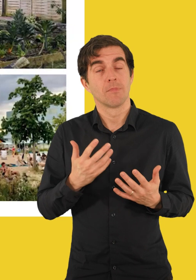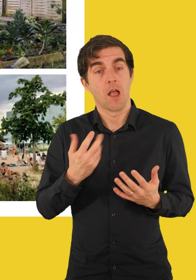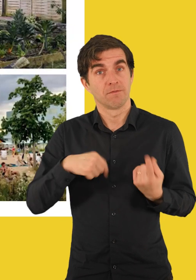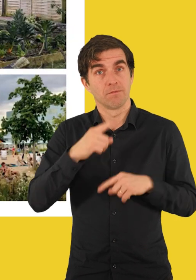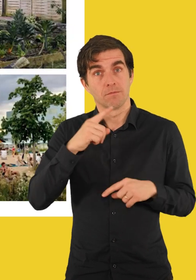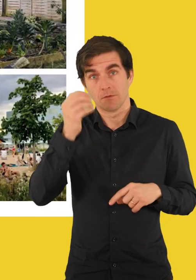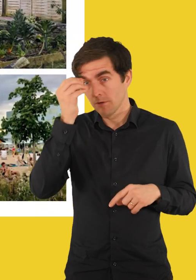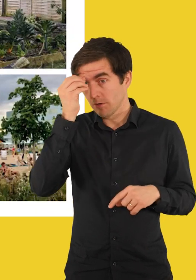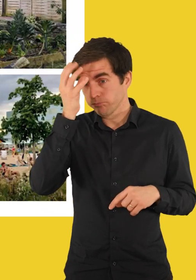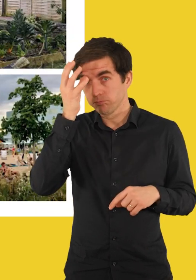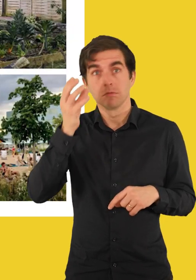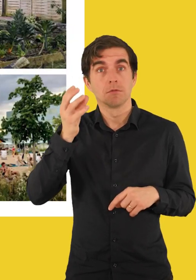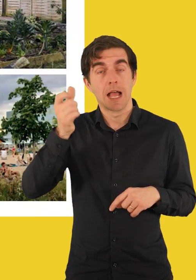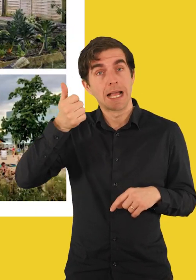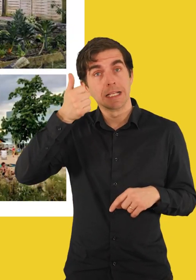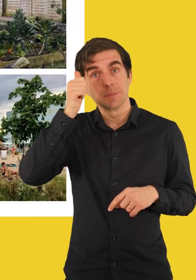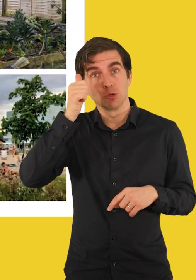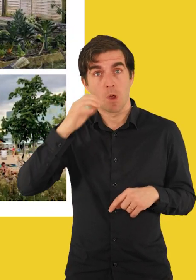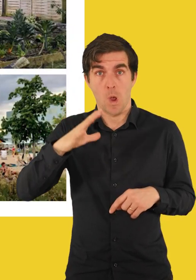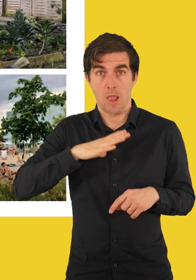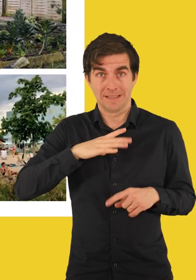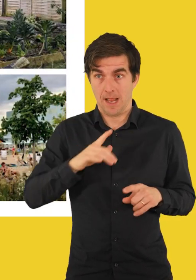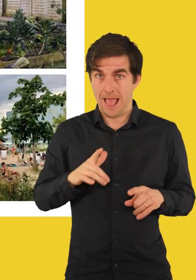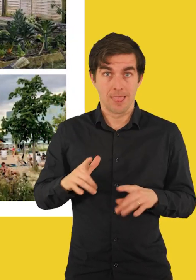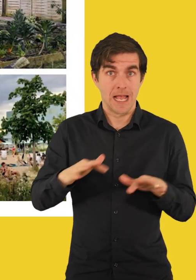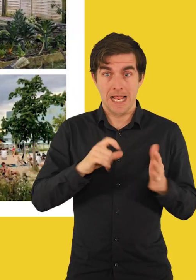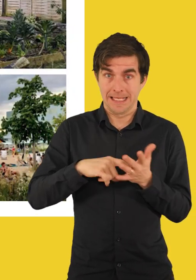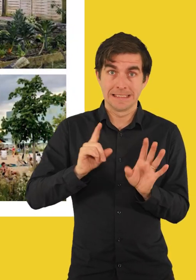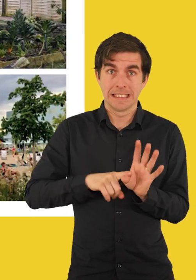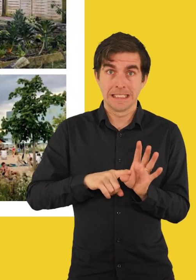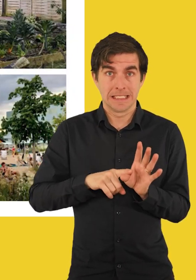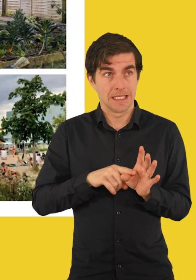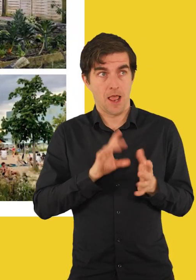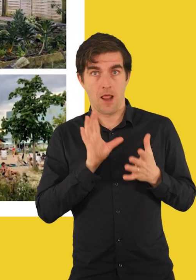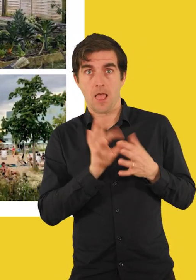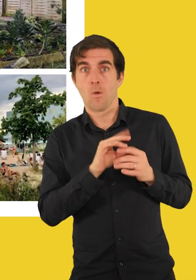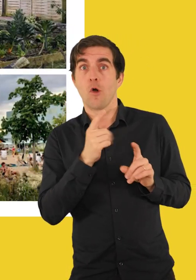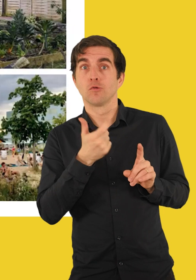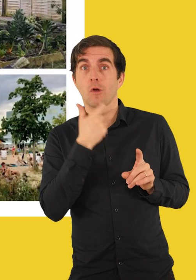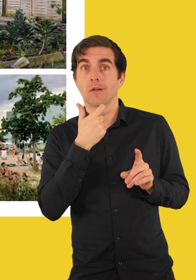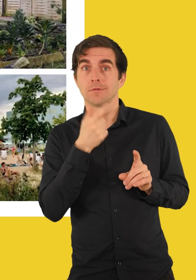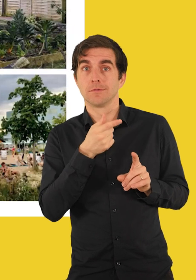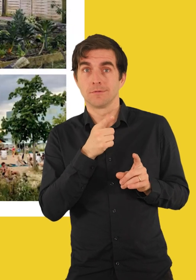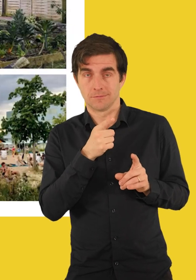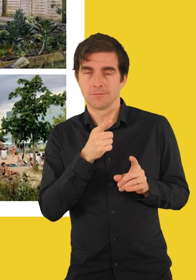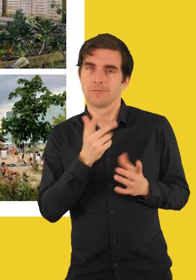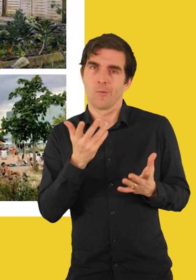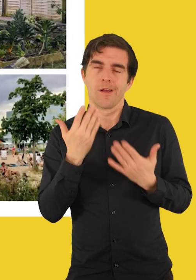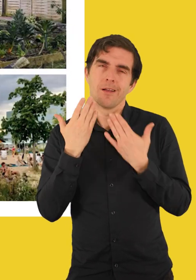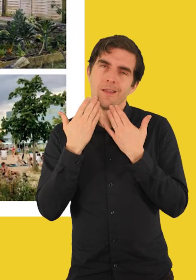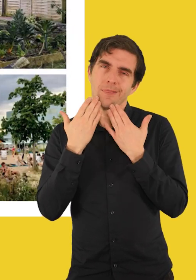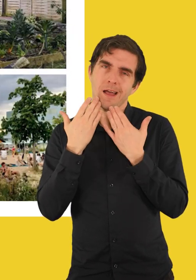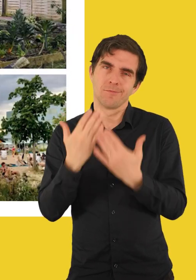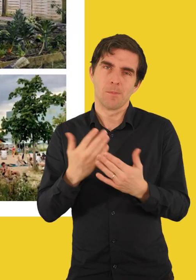to use the knowledge and the experience that is already in the city around the Doughnut. Thank you